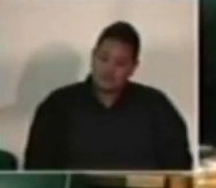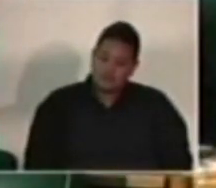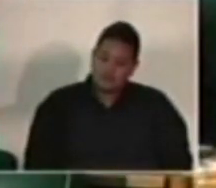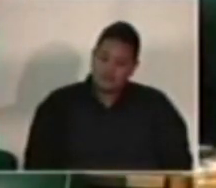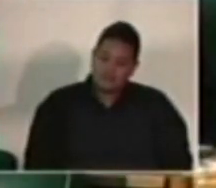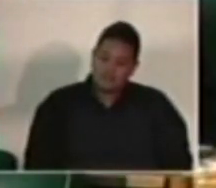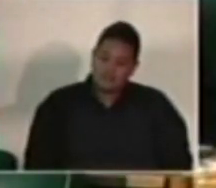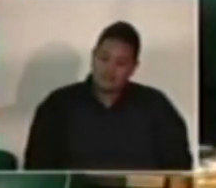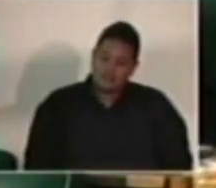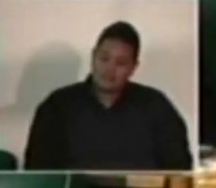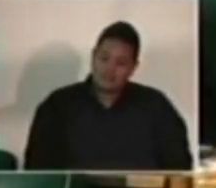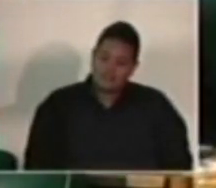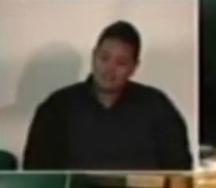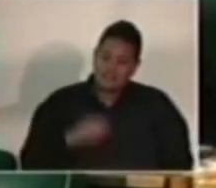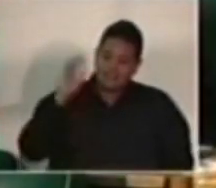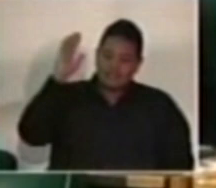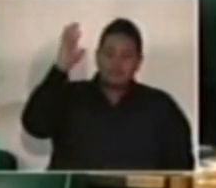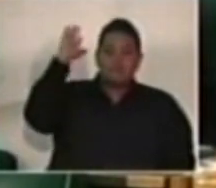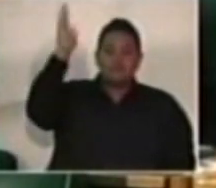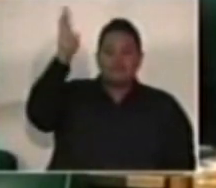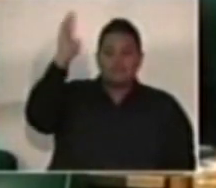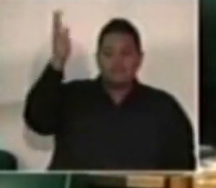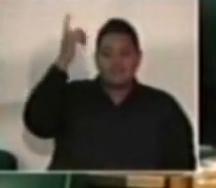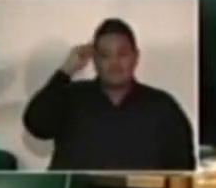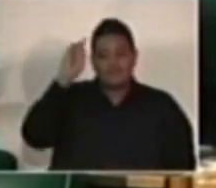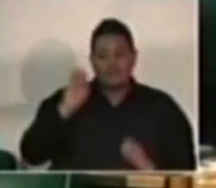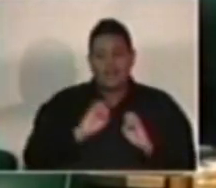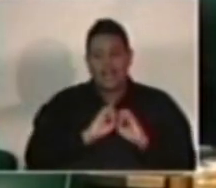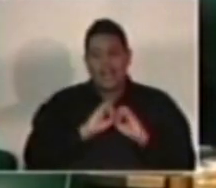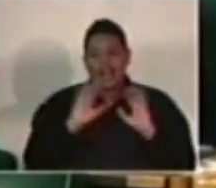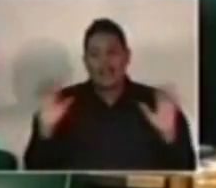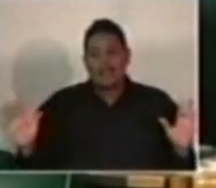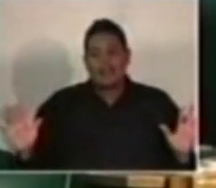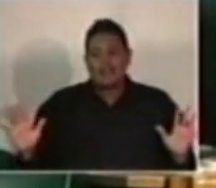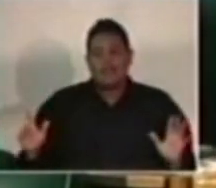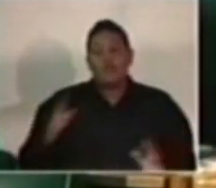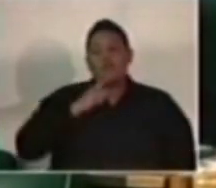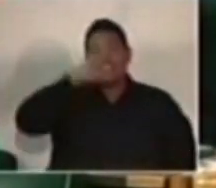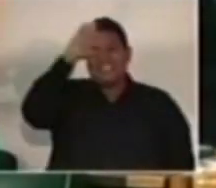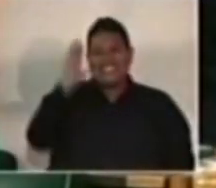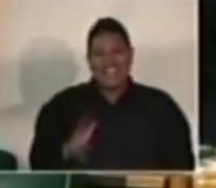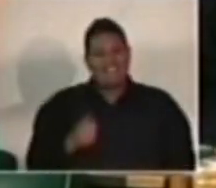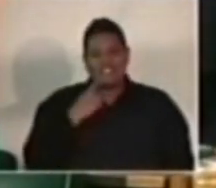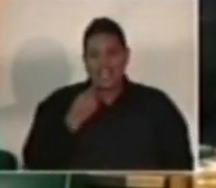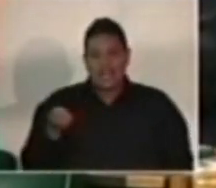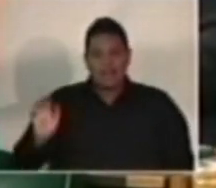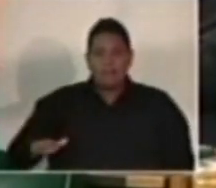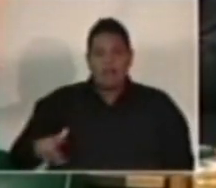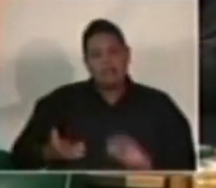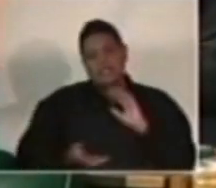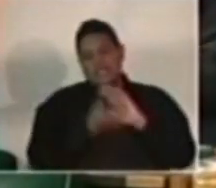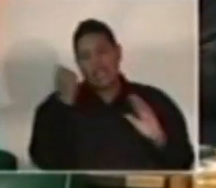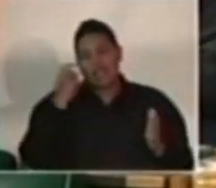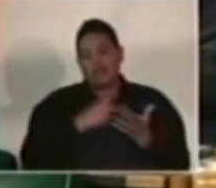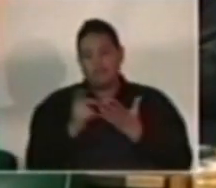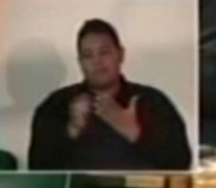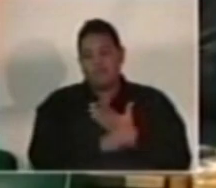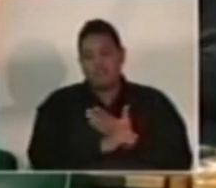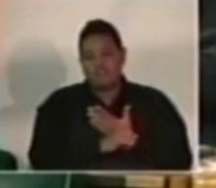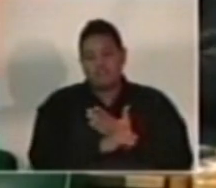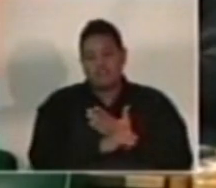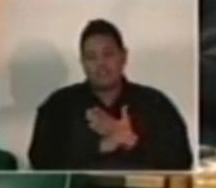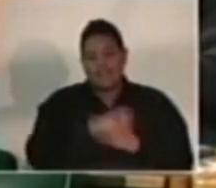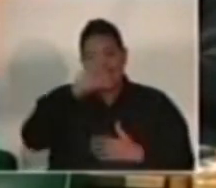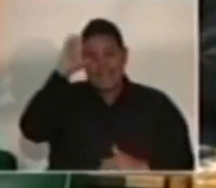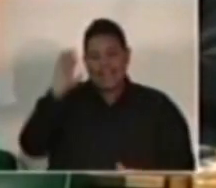The minister himself said it in his presentation. Mr. Speaker, for clarification, it was never said in this parliament. Never said